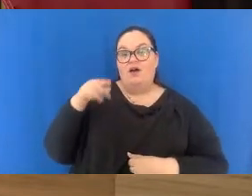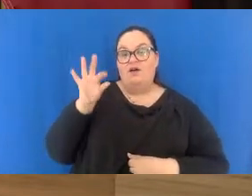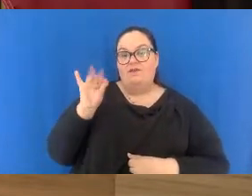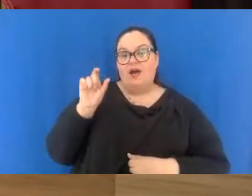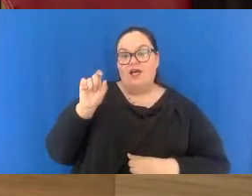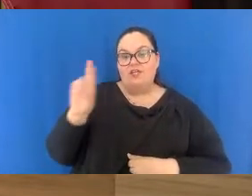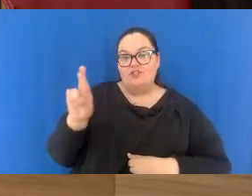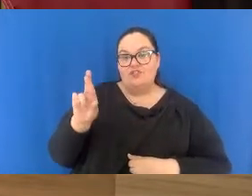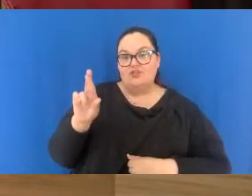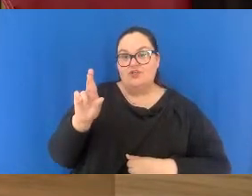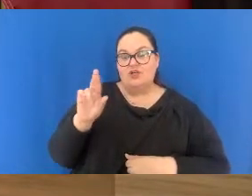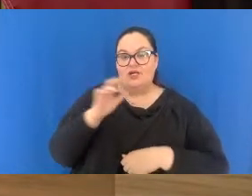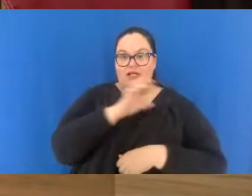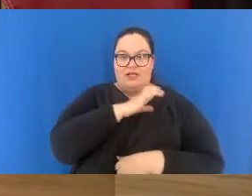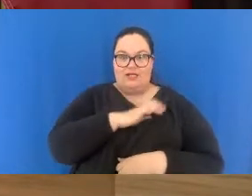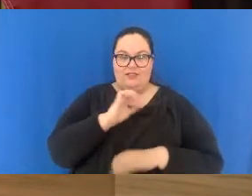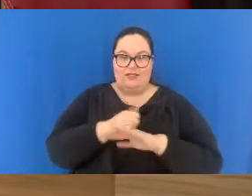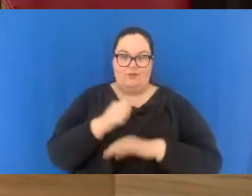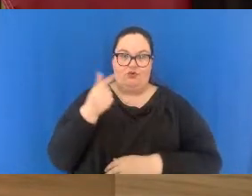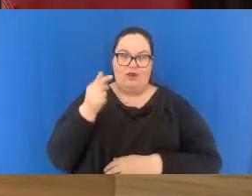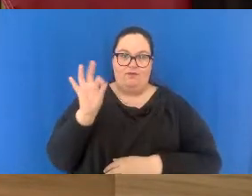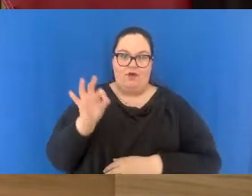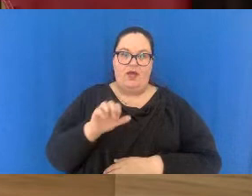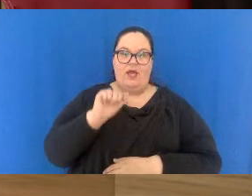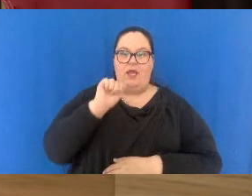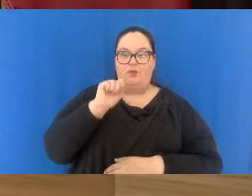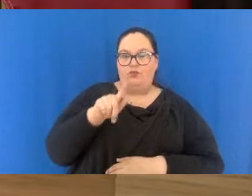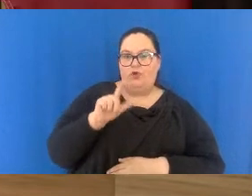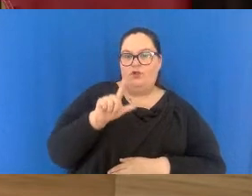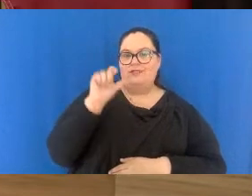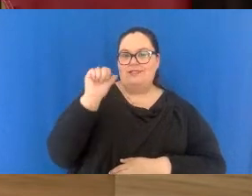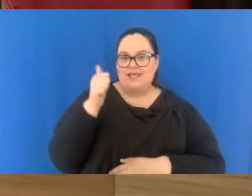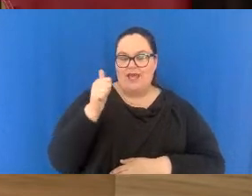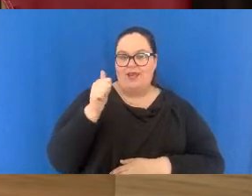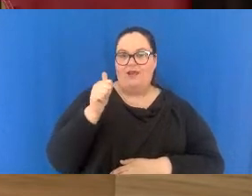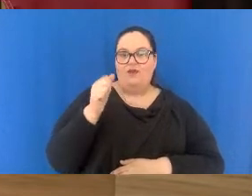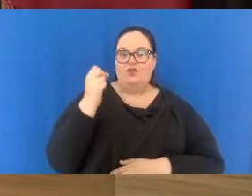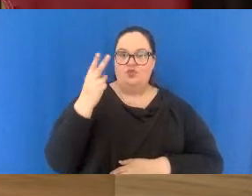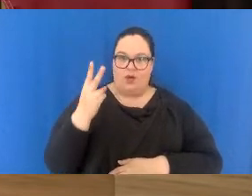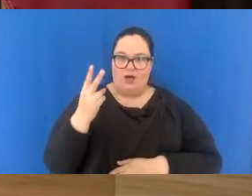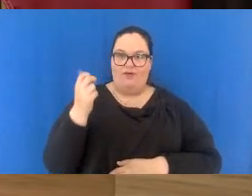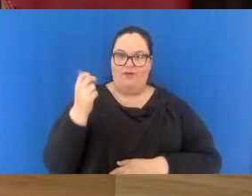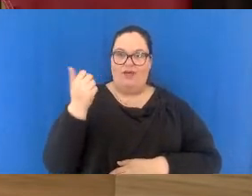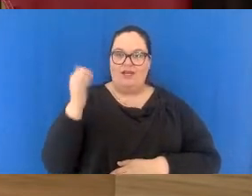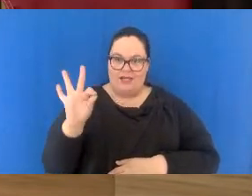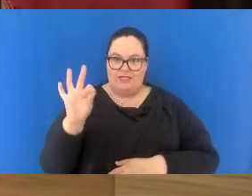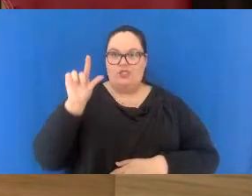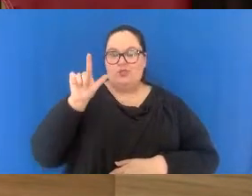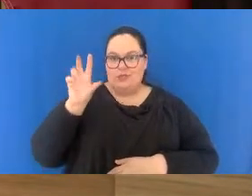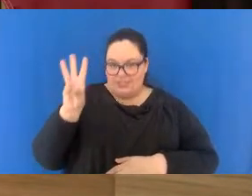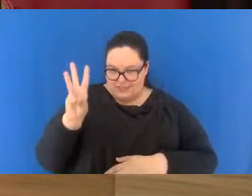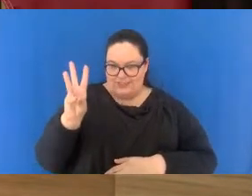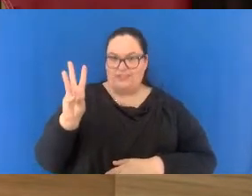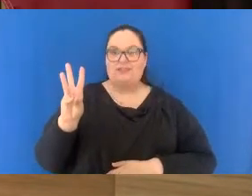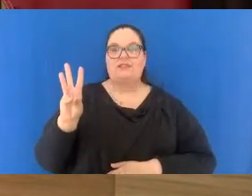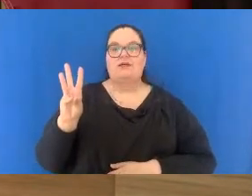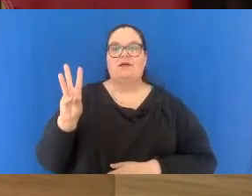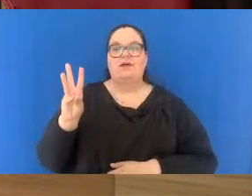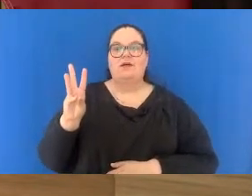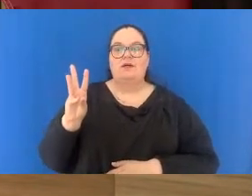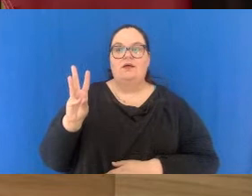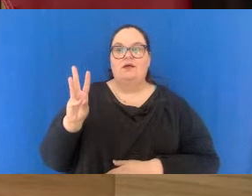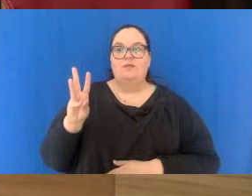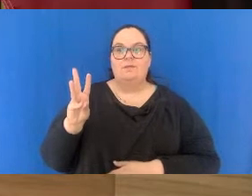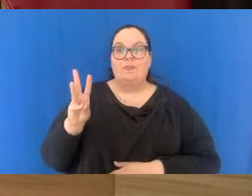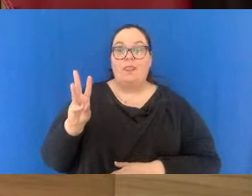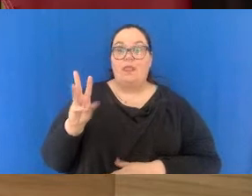Grand Falls, April 10th, April 12th, April 19th, and April 26th. So, some